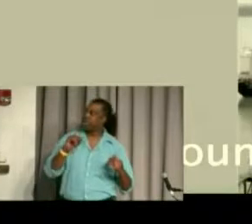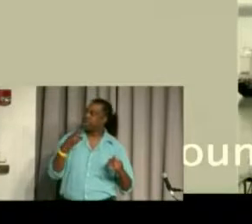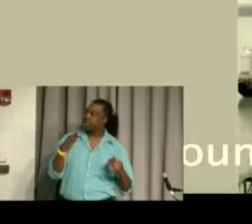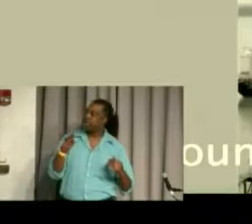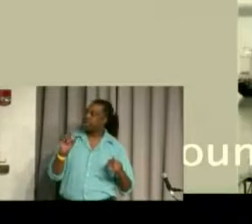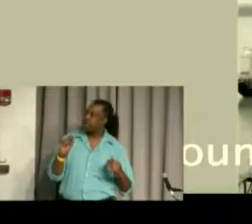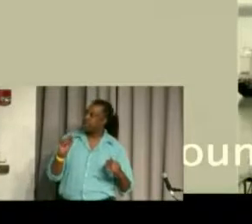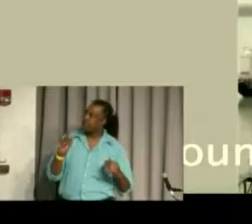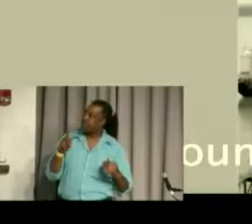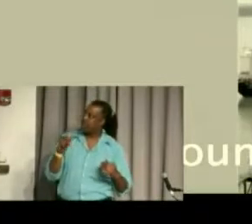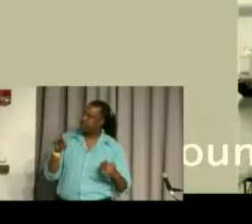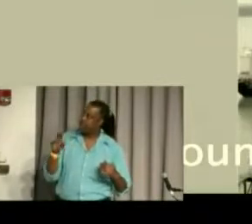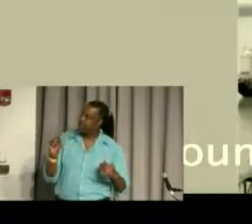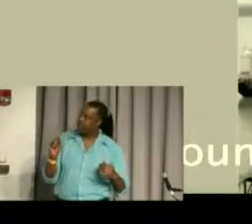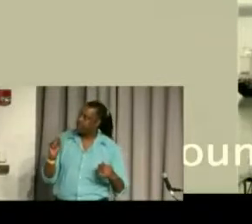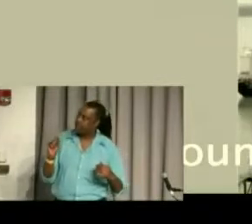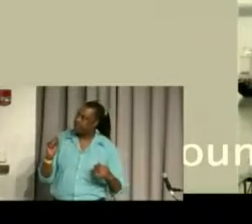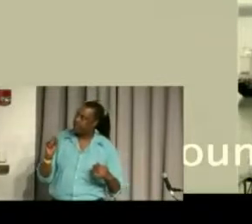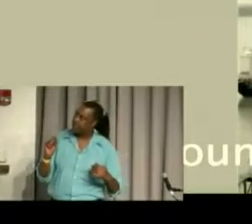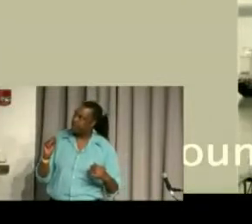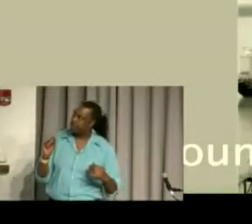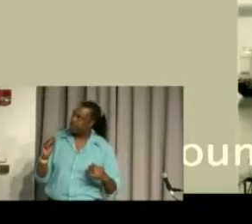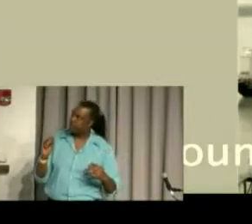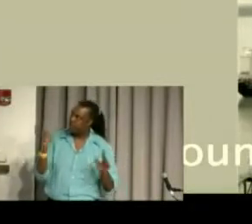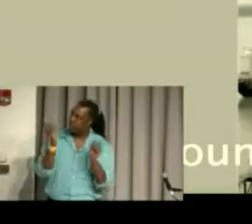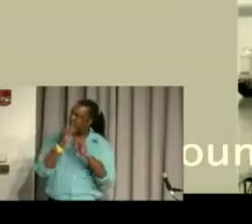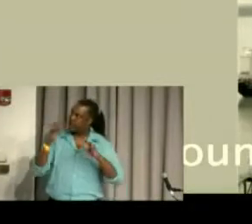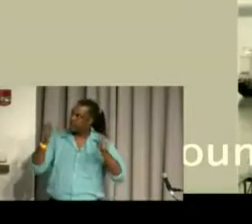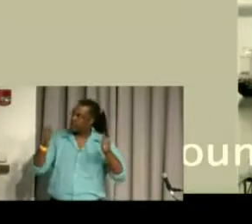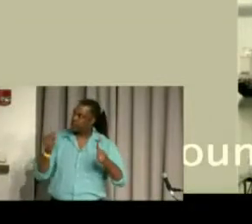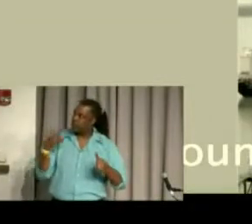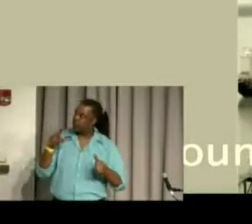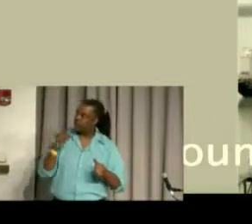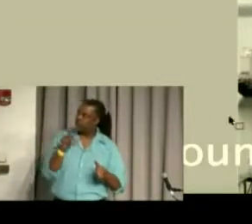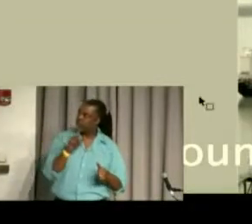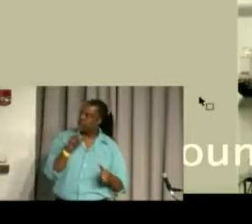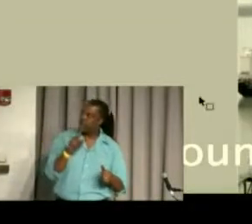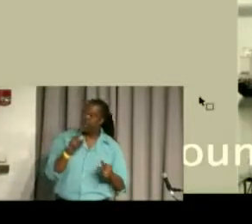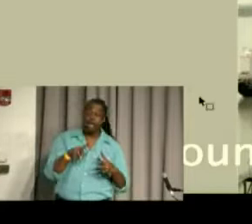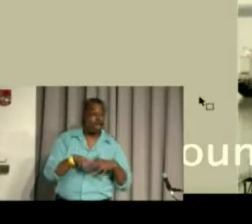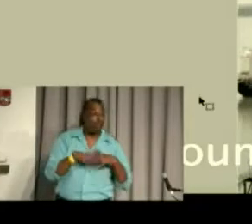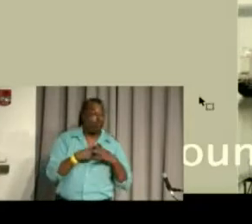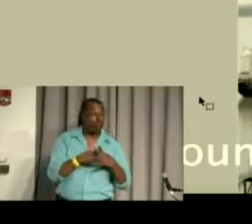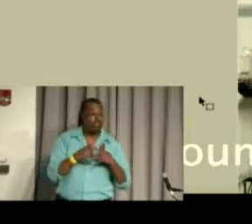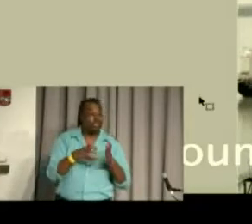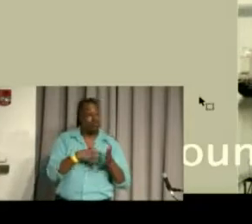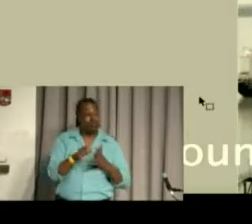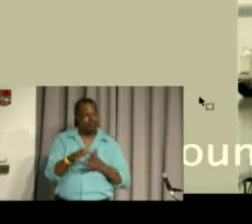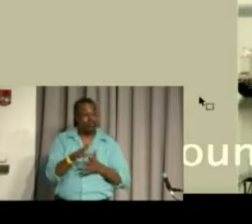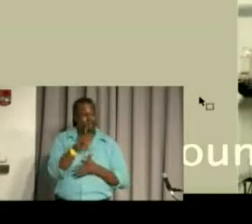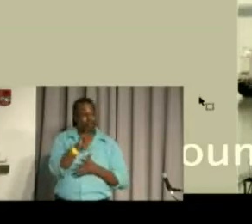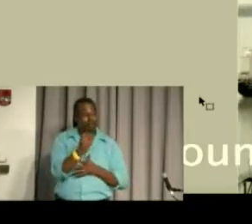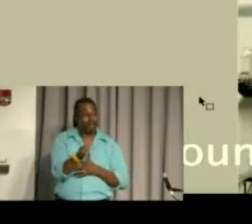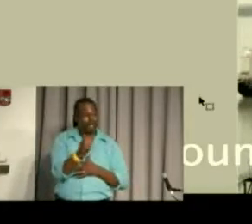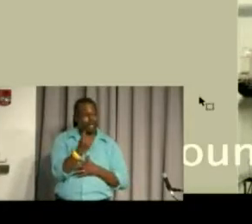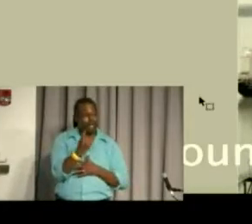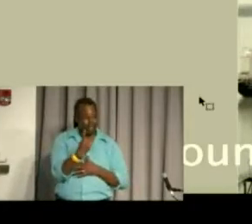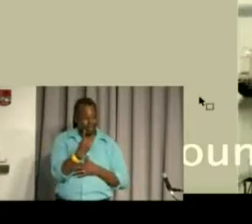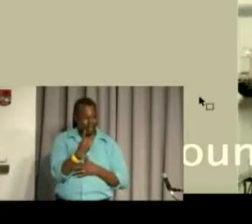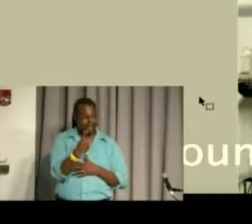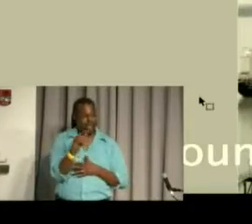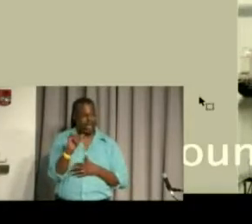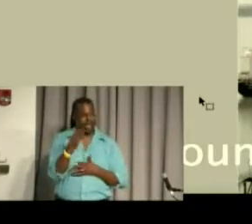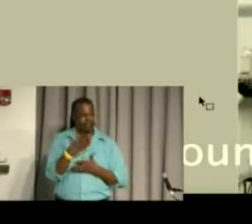Government Comprehensive Plan visioning forward to 2031. It was originally drafted in 2011 as part of